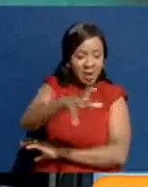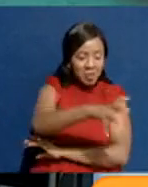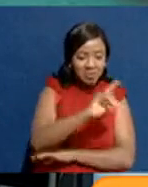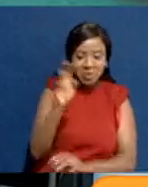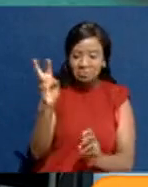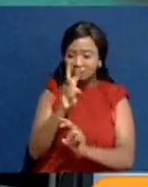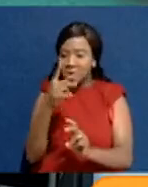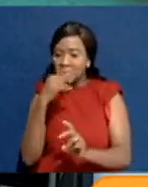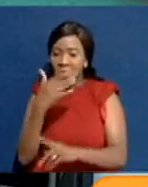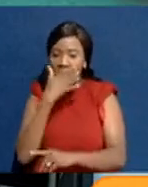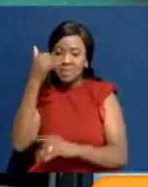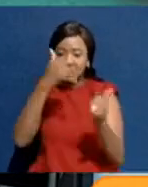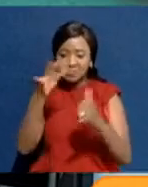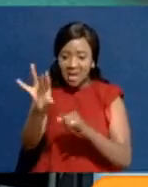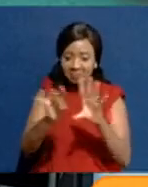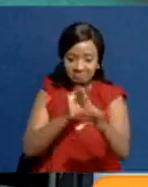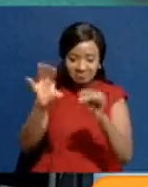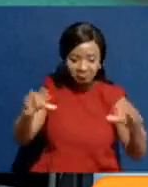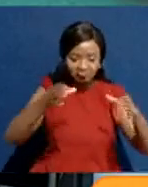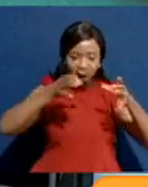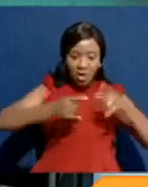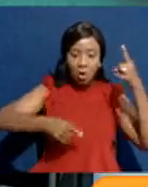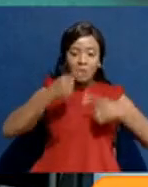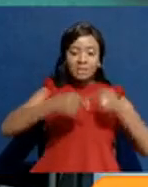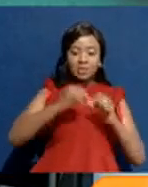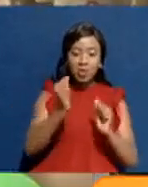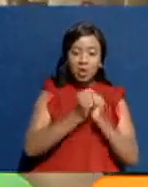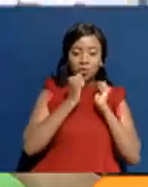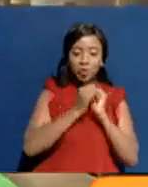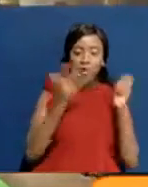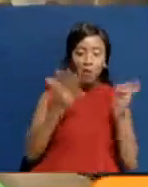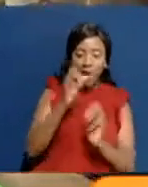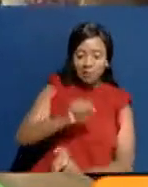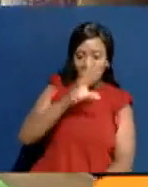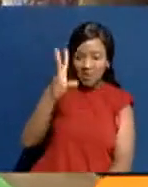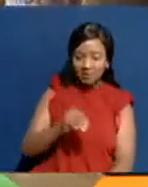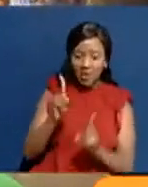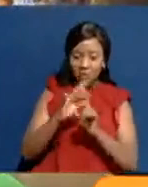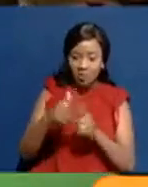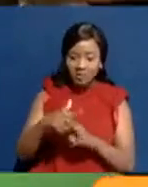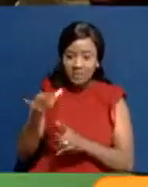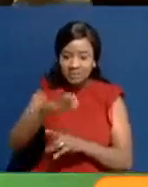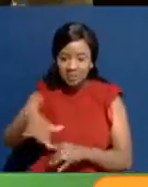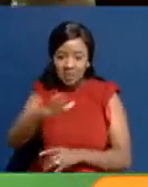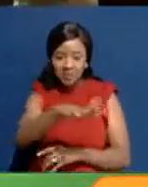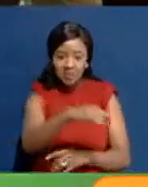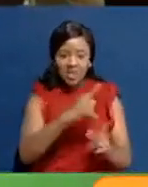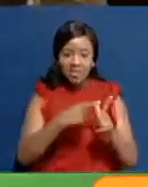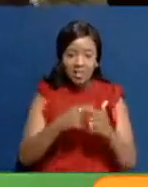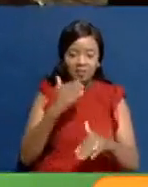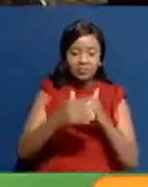at the African Championships in South Africa in October. The selection process will start from the pool venues, then move to the